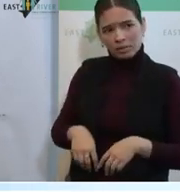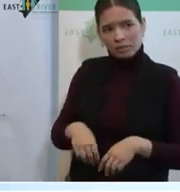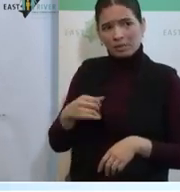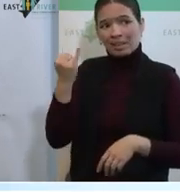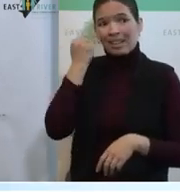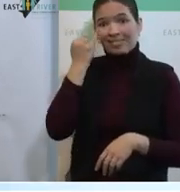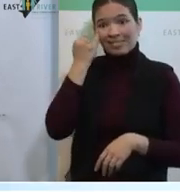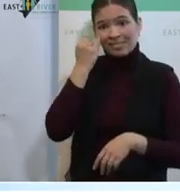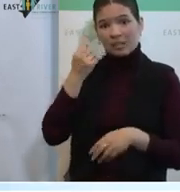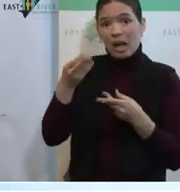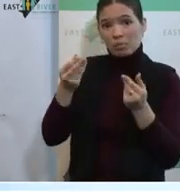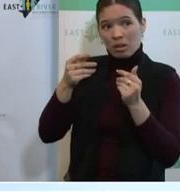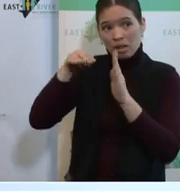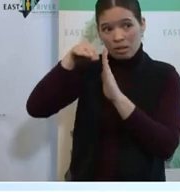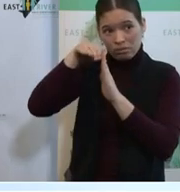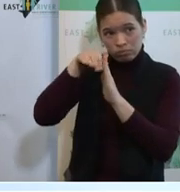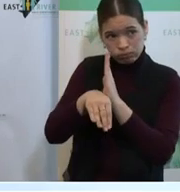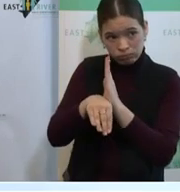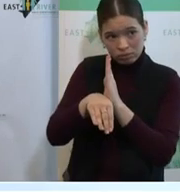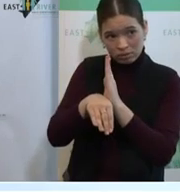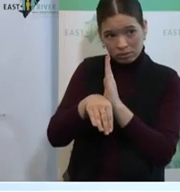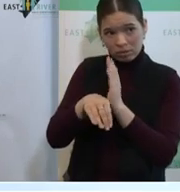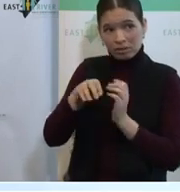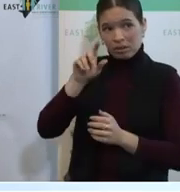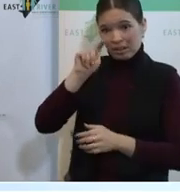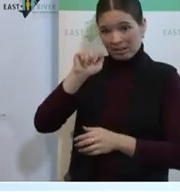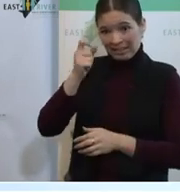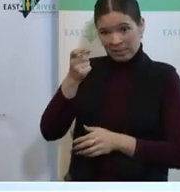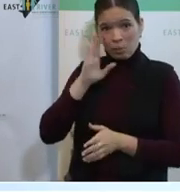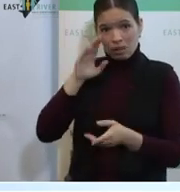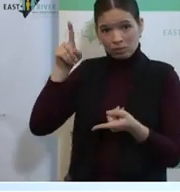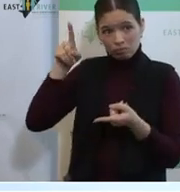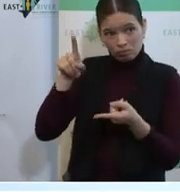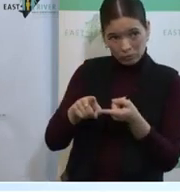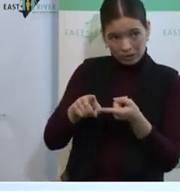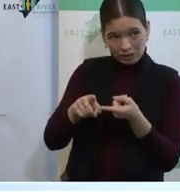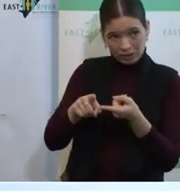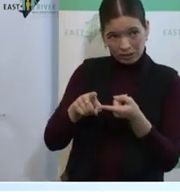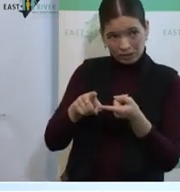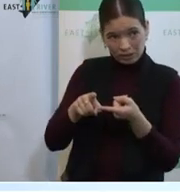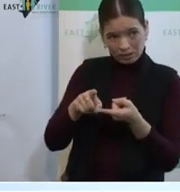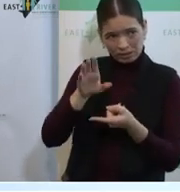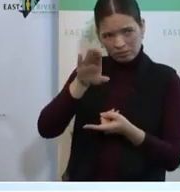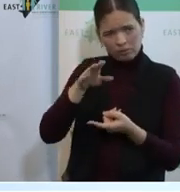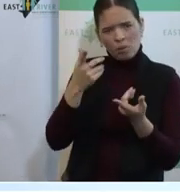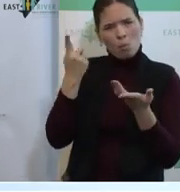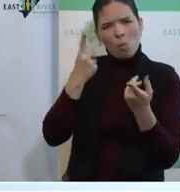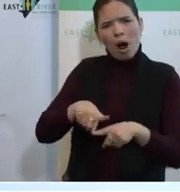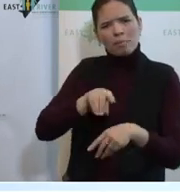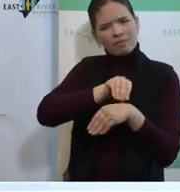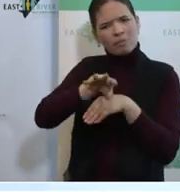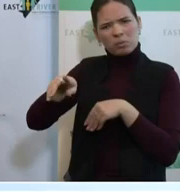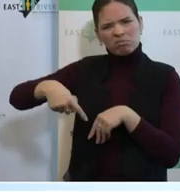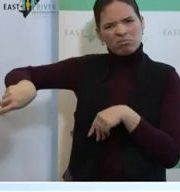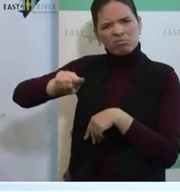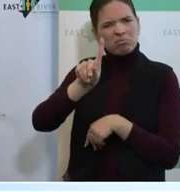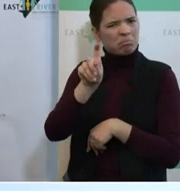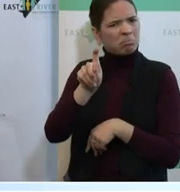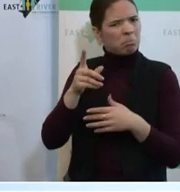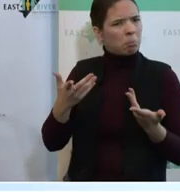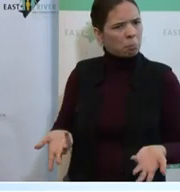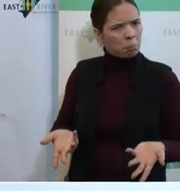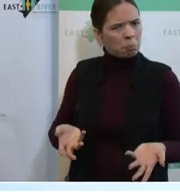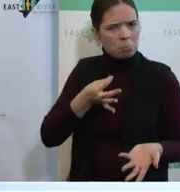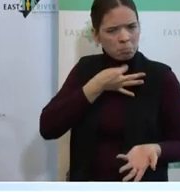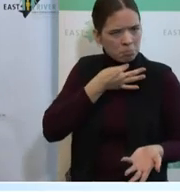thus the taxes you'll collect downtown will be lower? Well, our last estimate, you may recall, Mark,